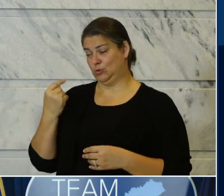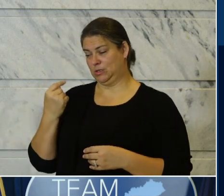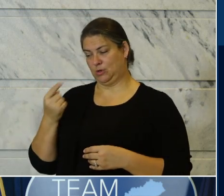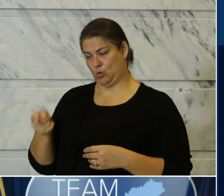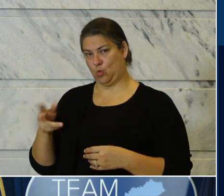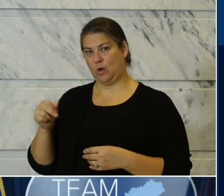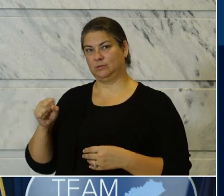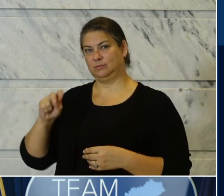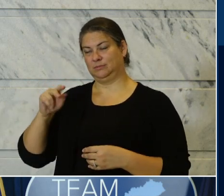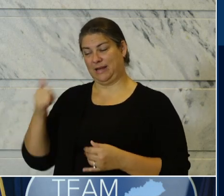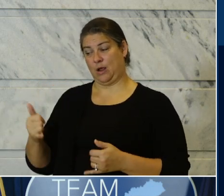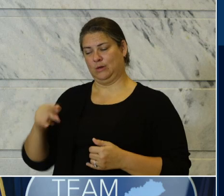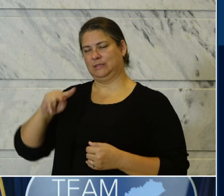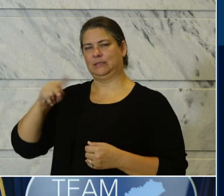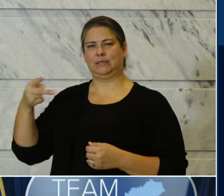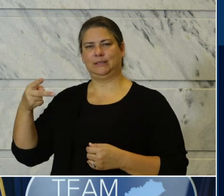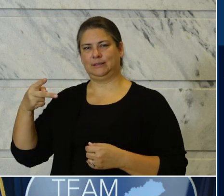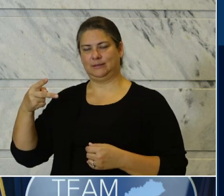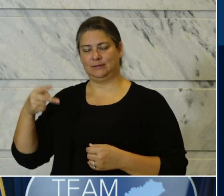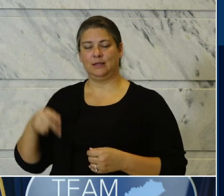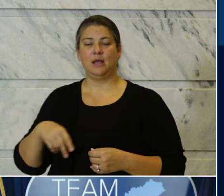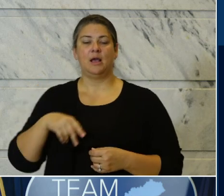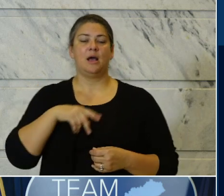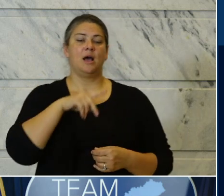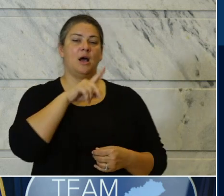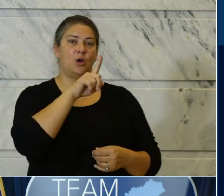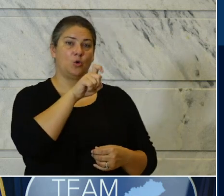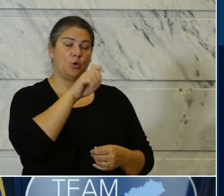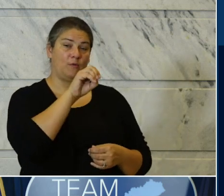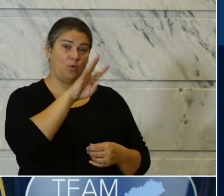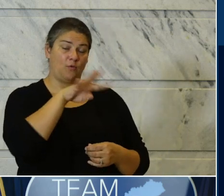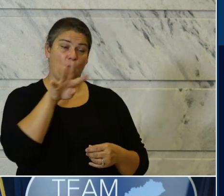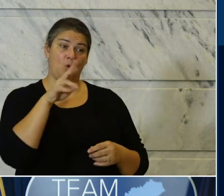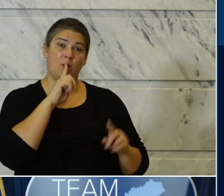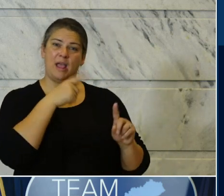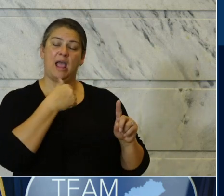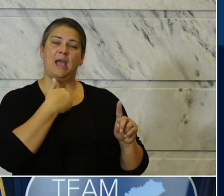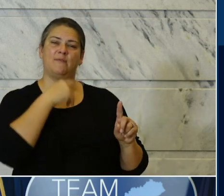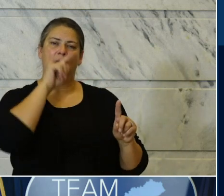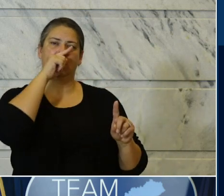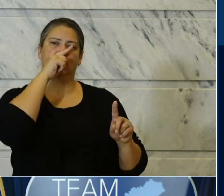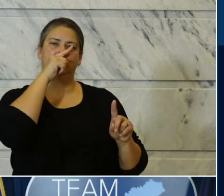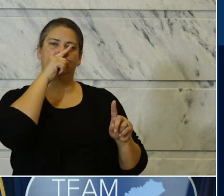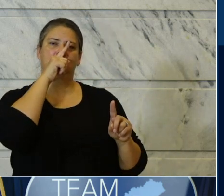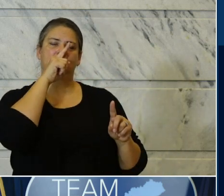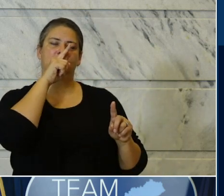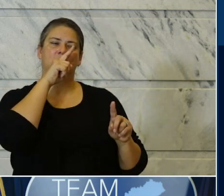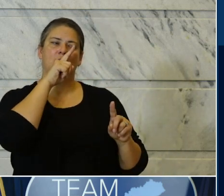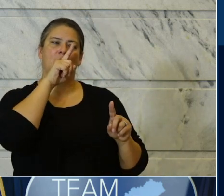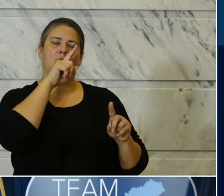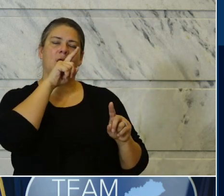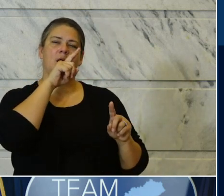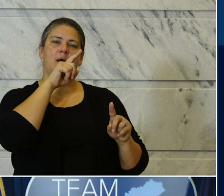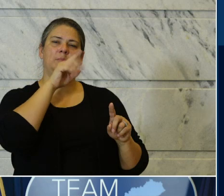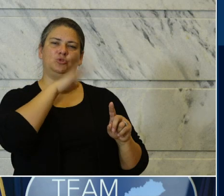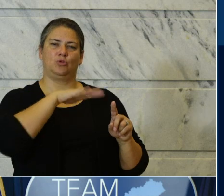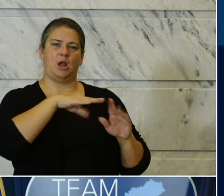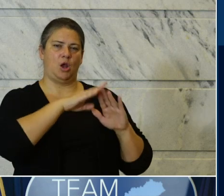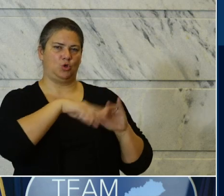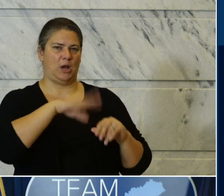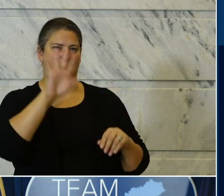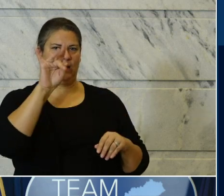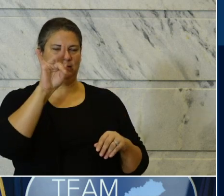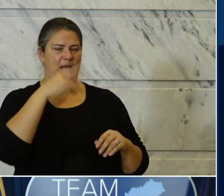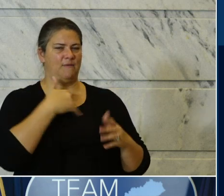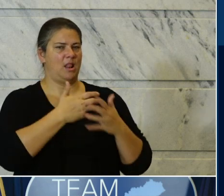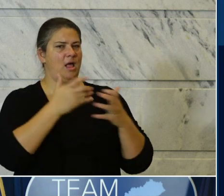144 of that 1,054 are kids under 18. We still see a significant percentage of our